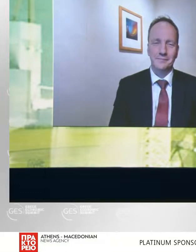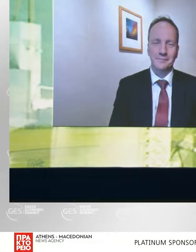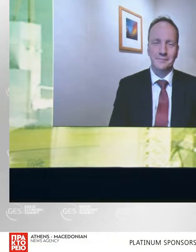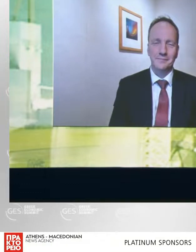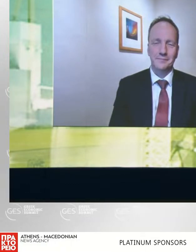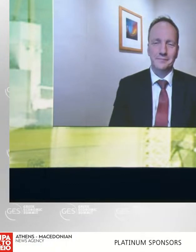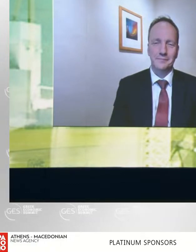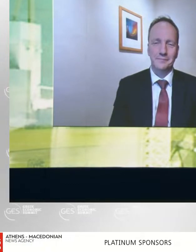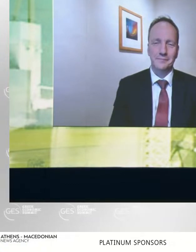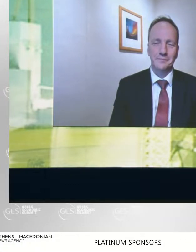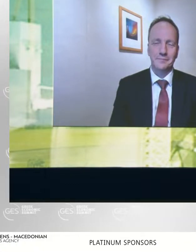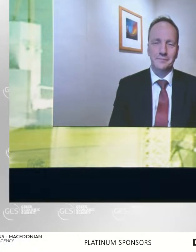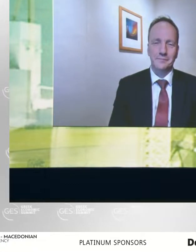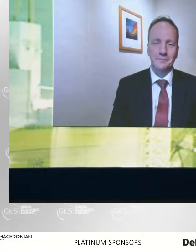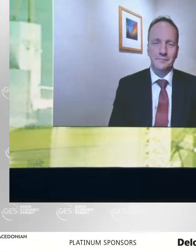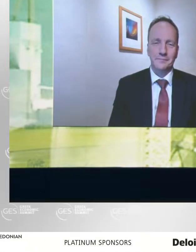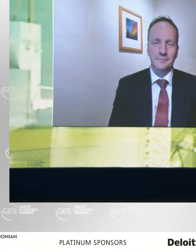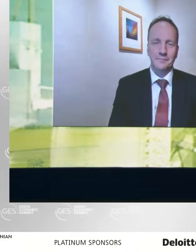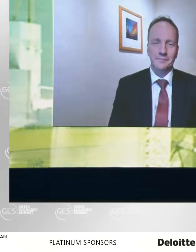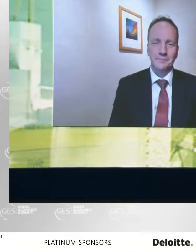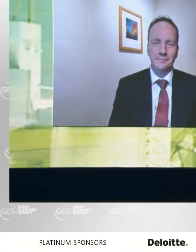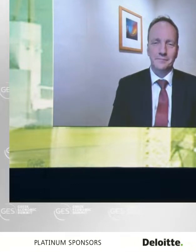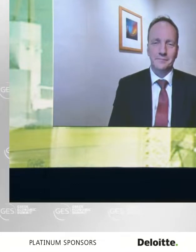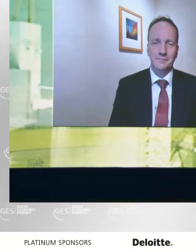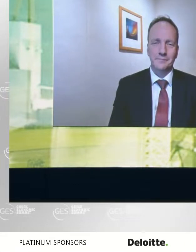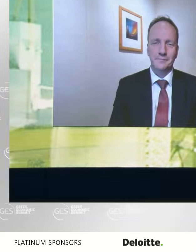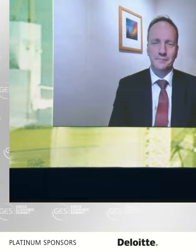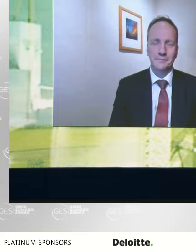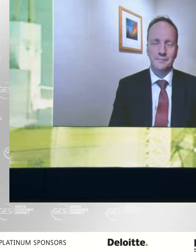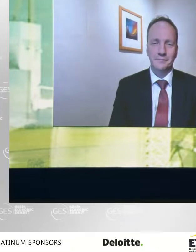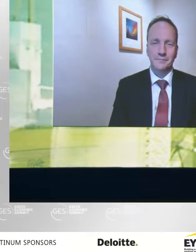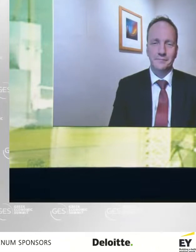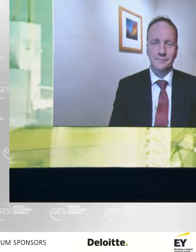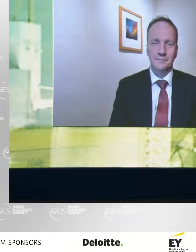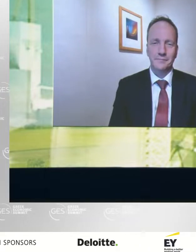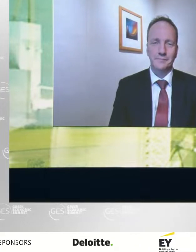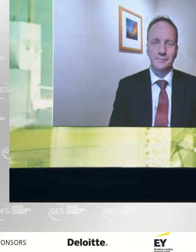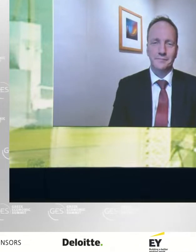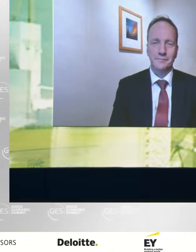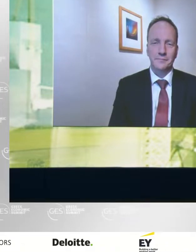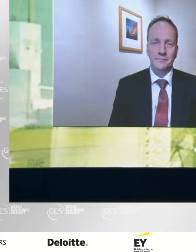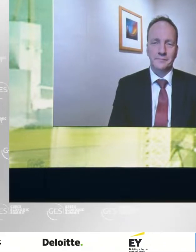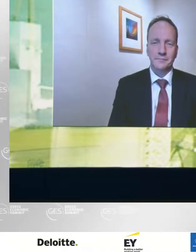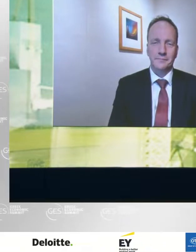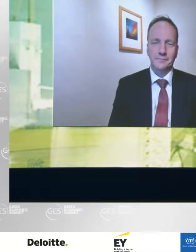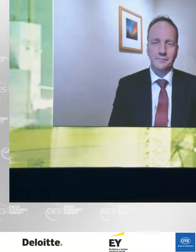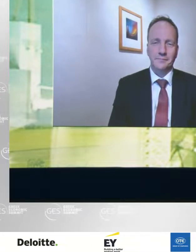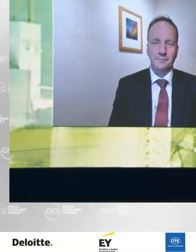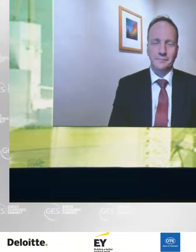increased growth in the global economy, given all the environmental concerns